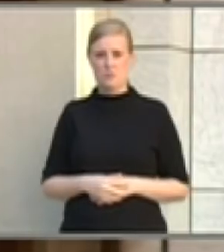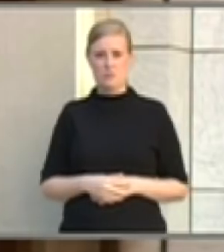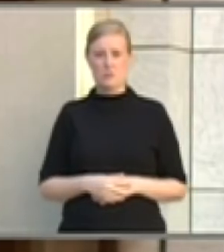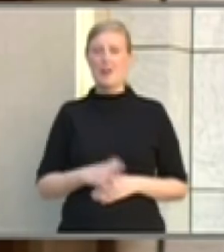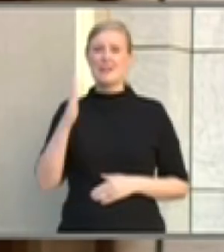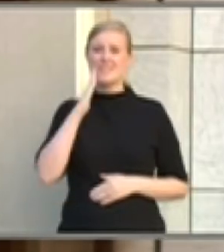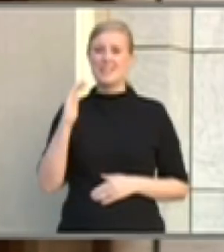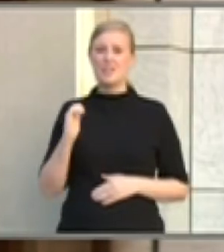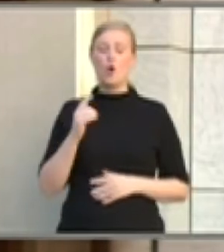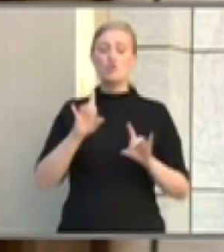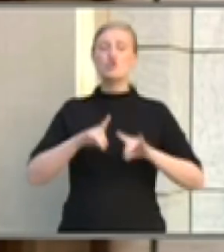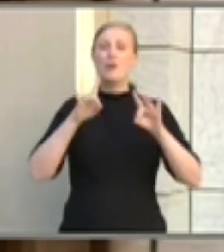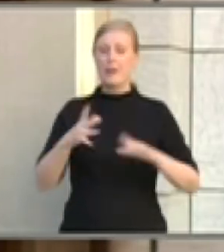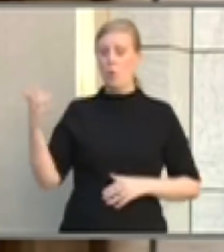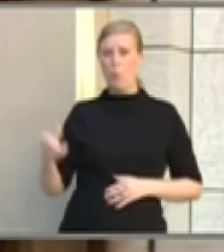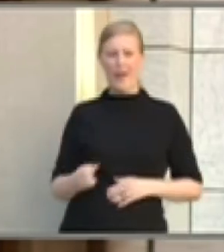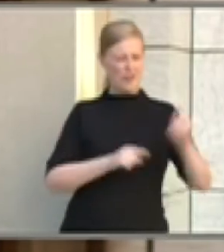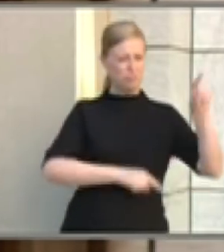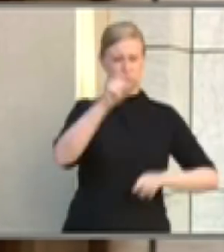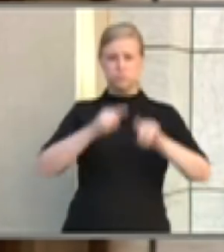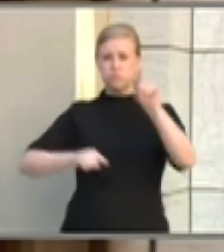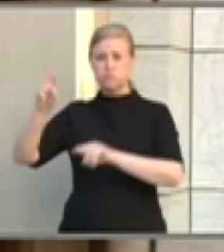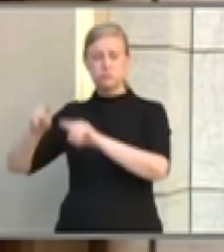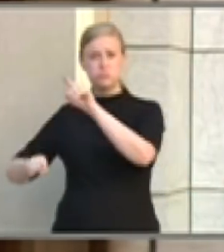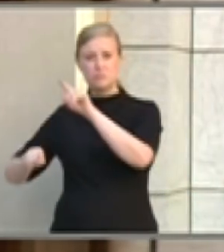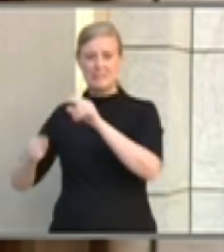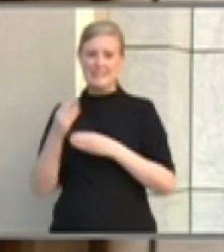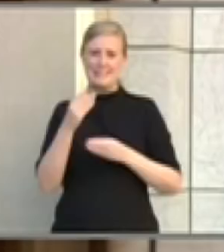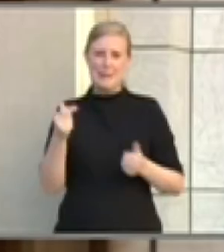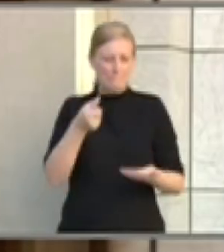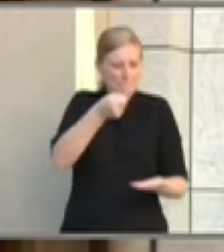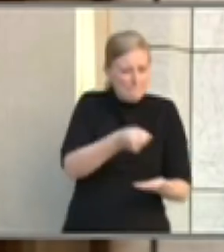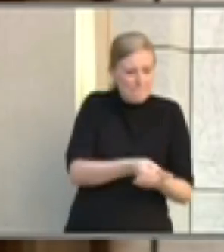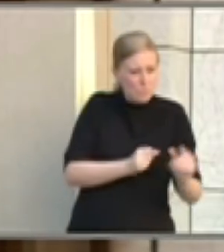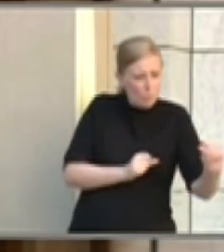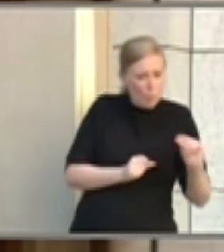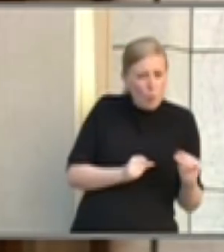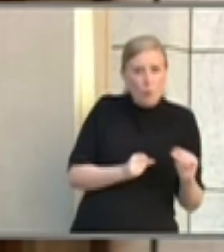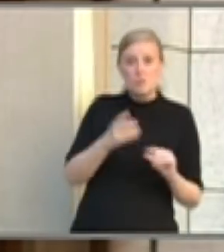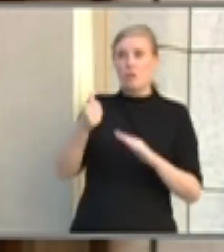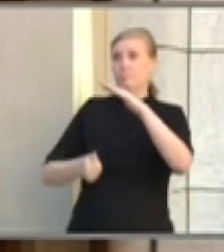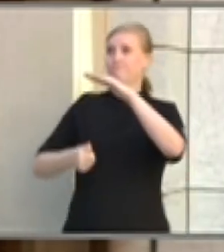you earn. There is not more support for some than there is for others.